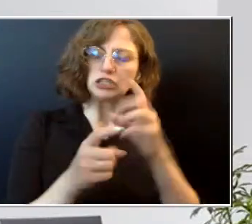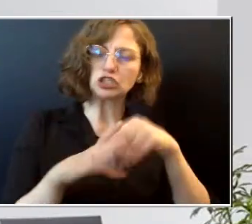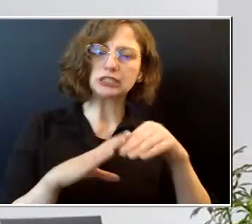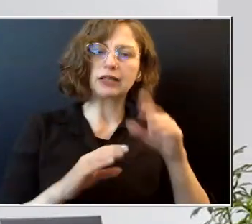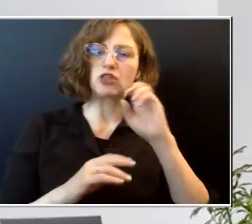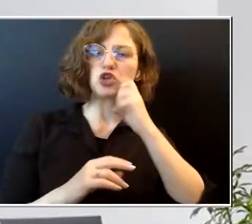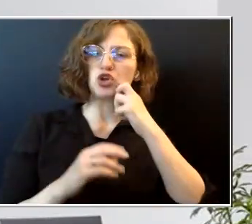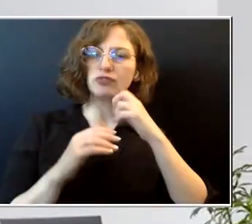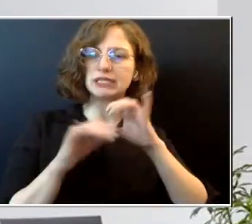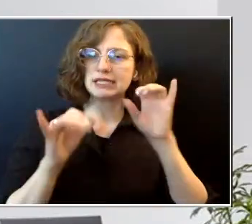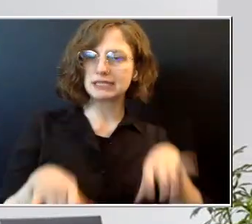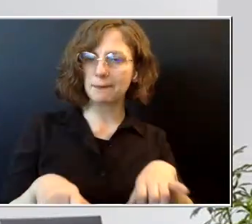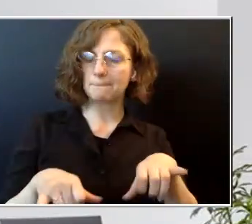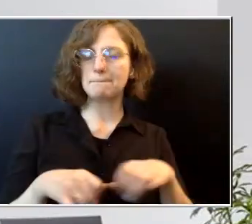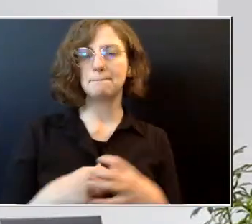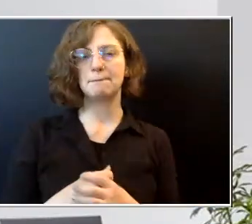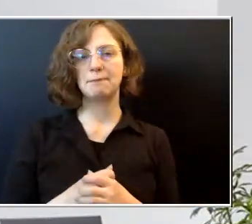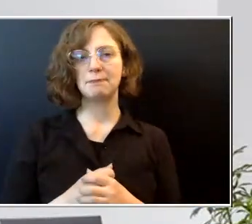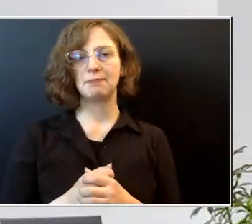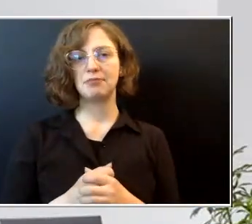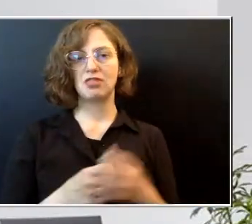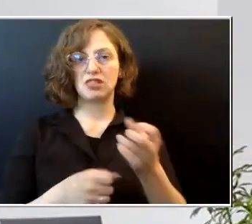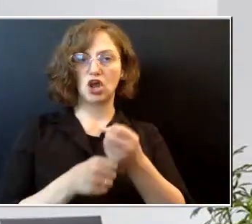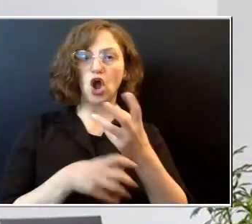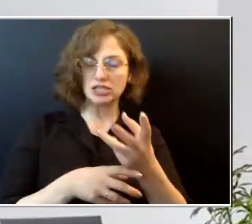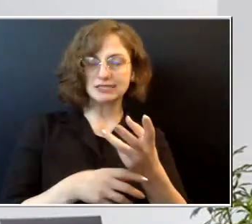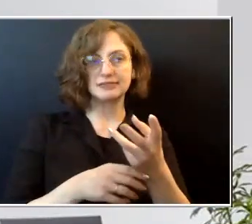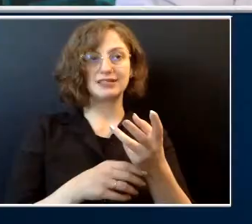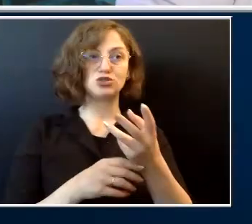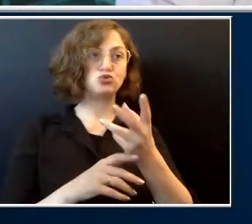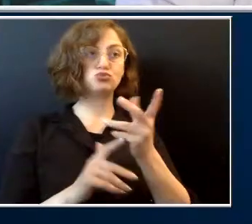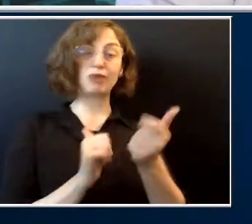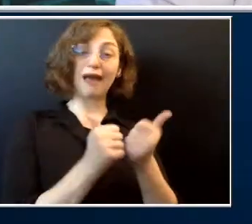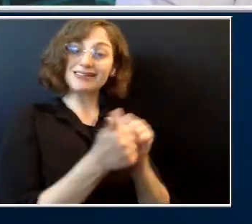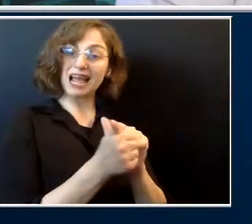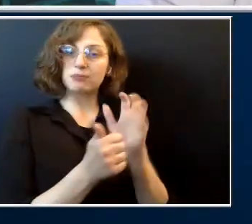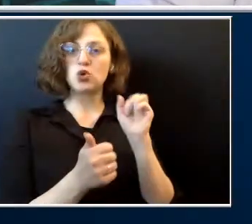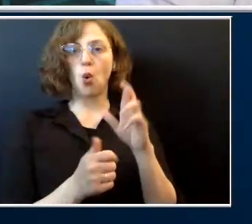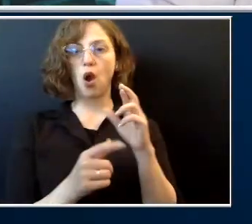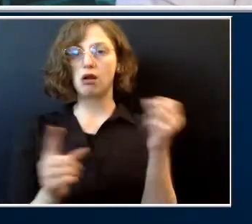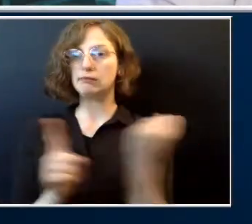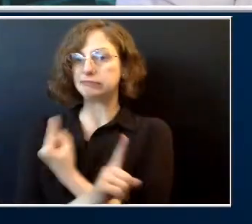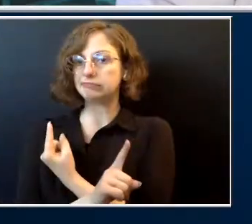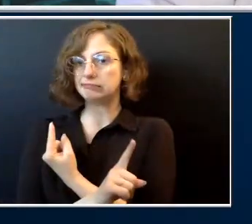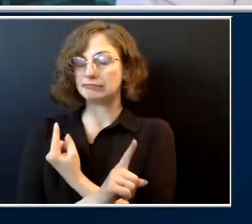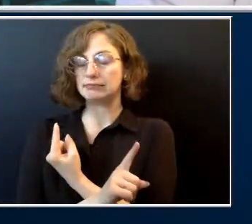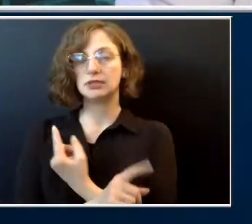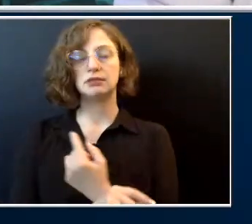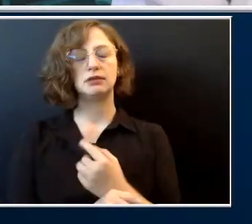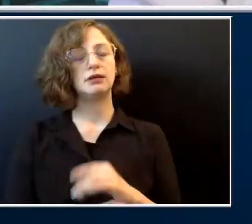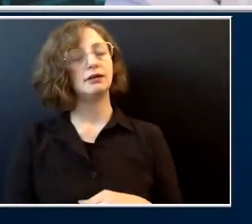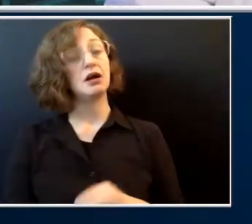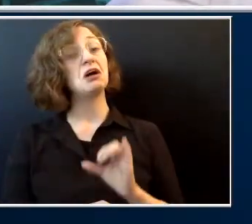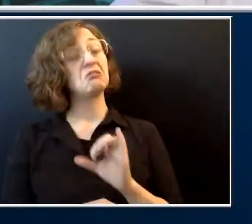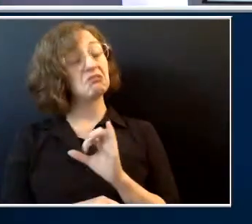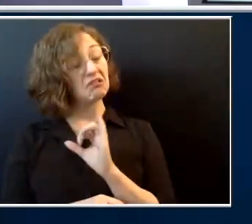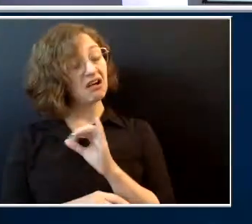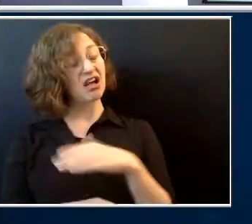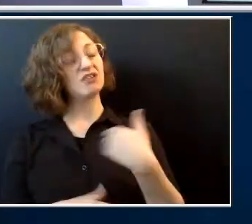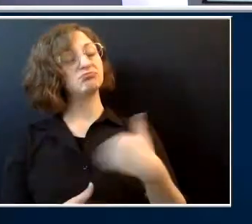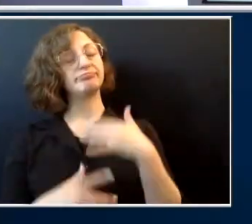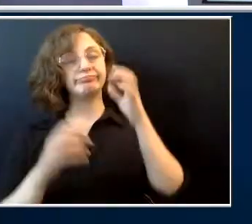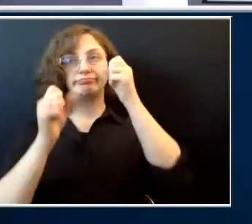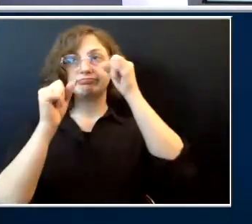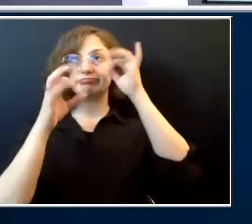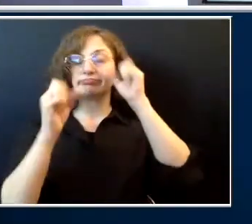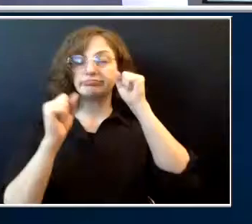adaptive fashion or in a pathological fashion. Yeah, that is pretty remarkable stuff. And Dr. Sosnoff, since 2021,